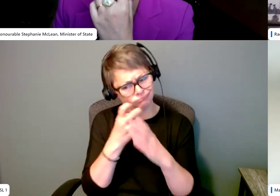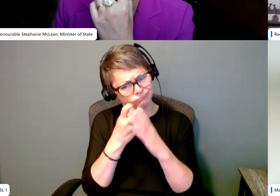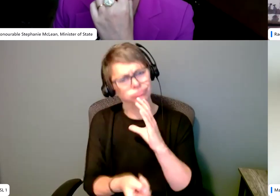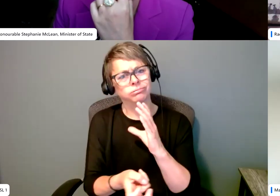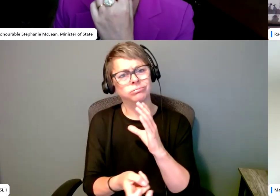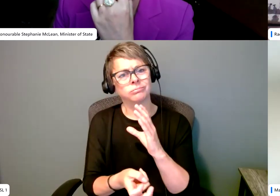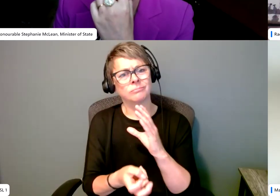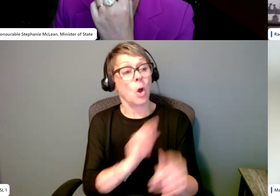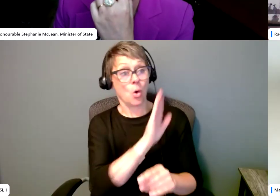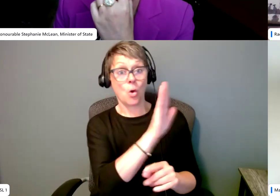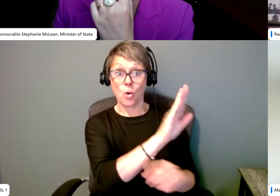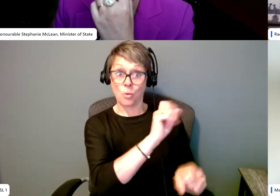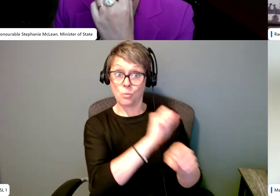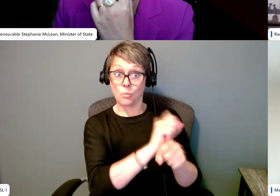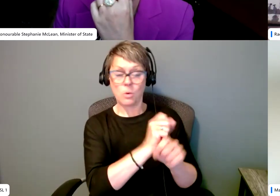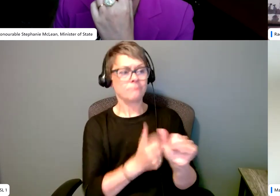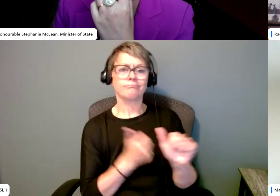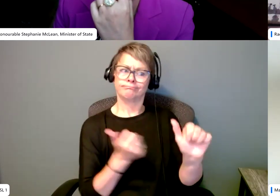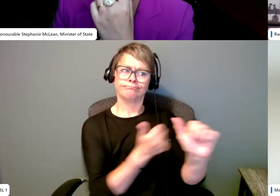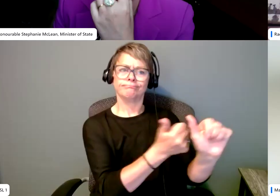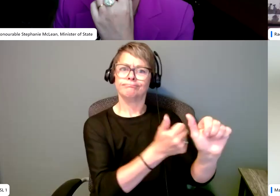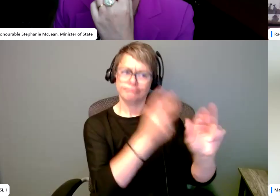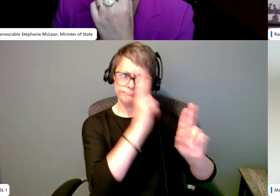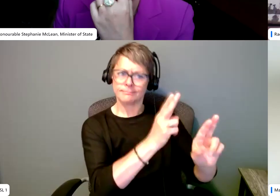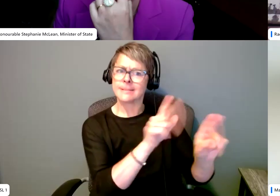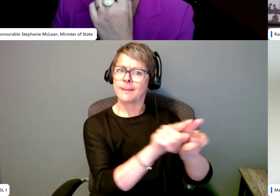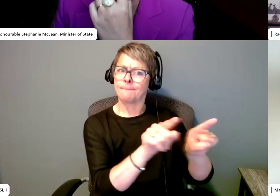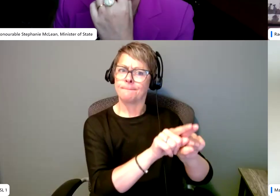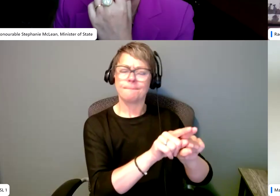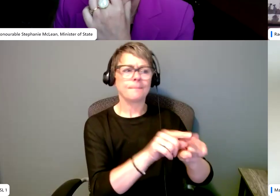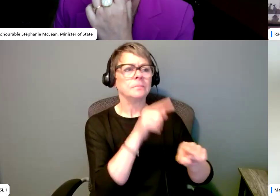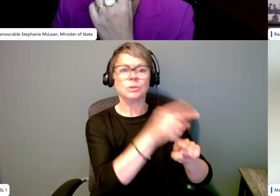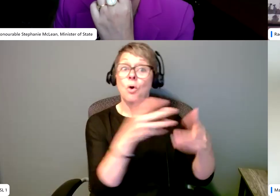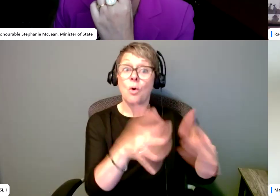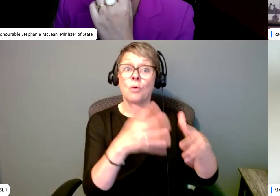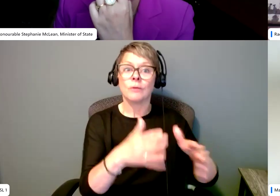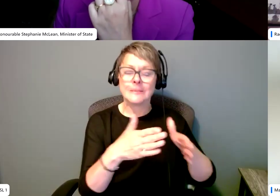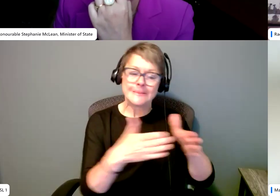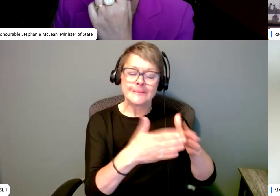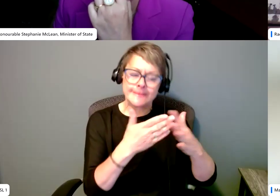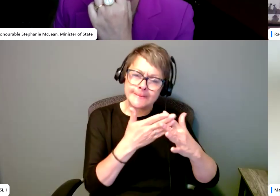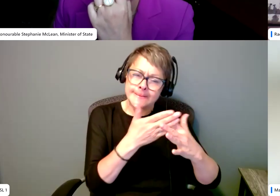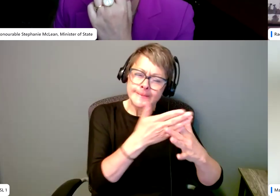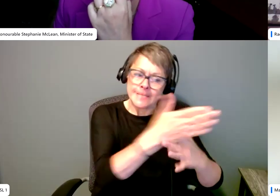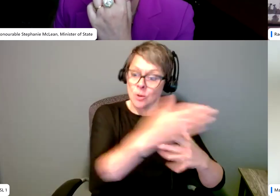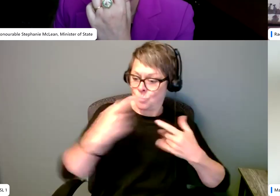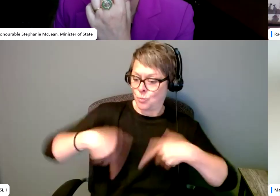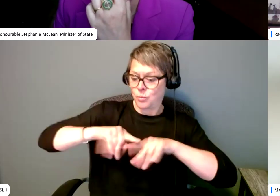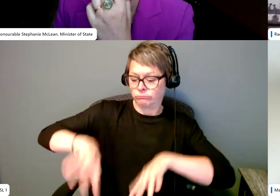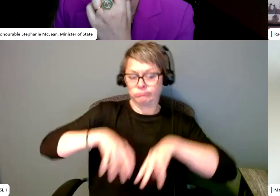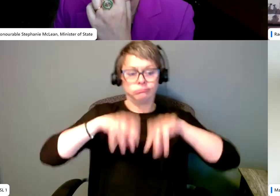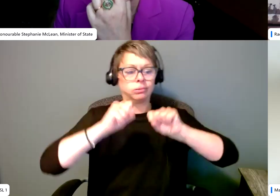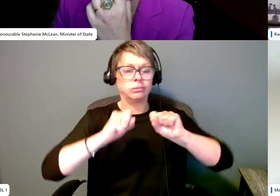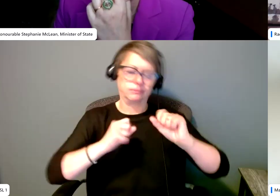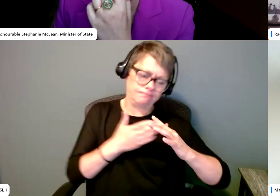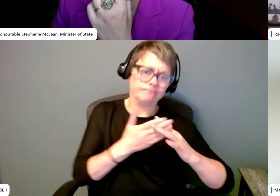all play a role in continuing her legacy and pathways that she created. So I think now more than ever, we need to continue to foster